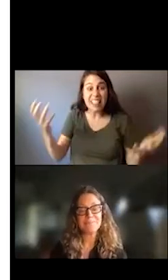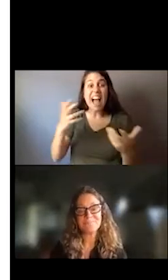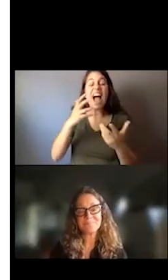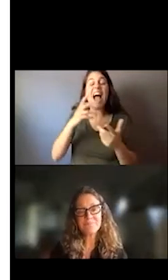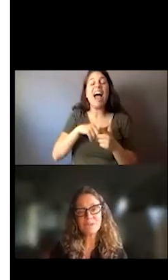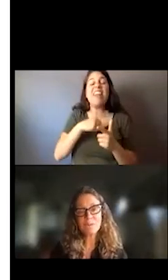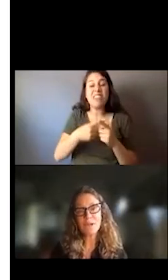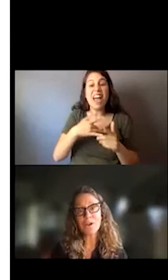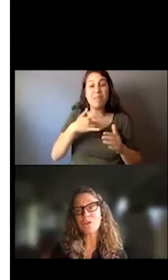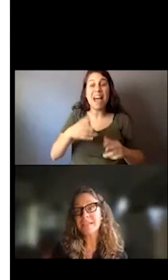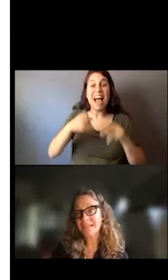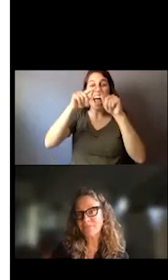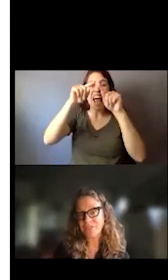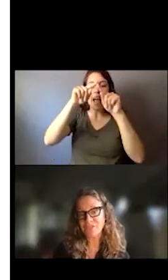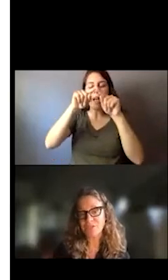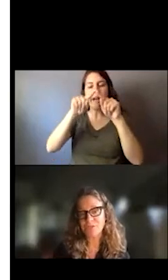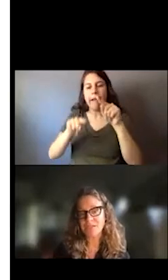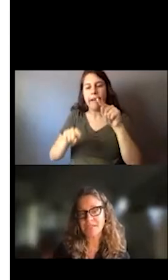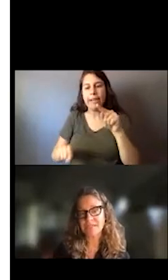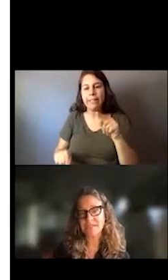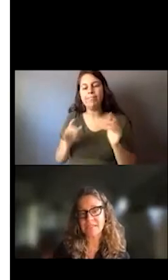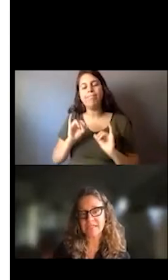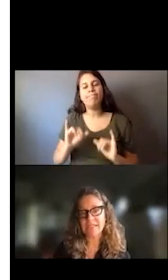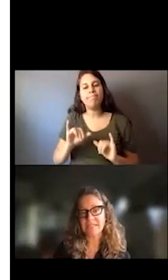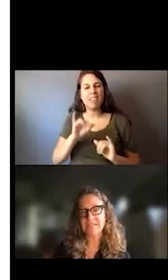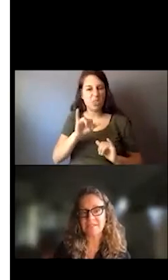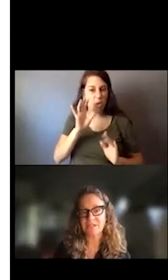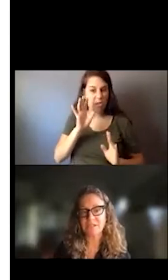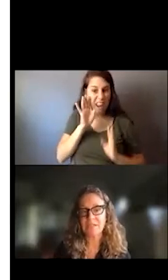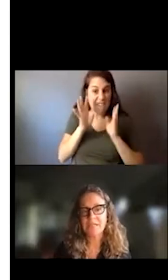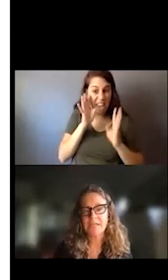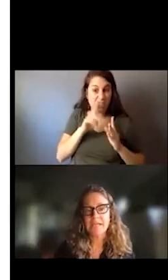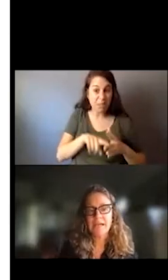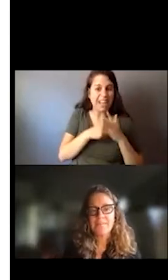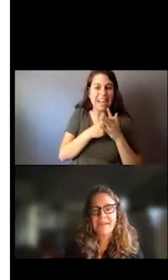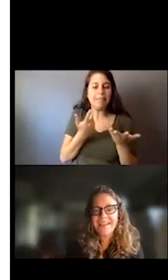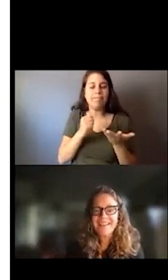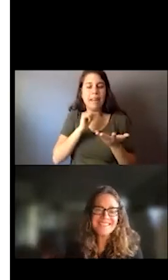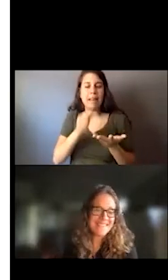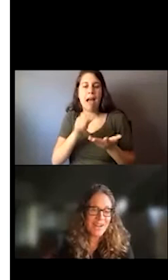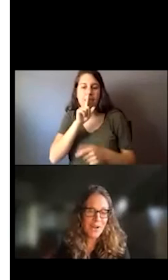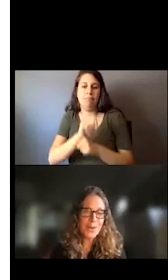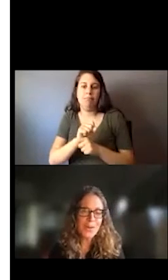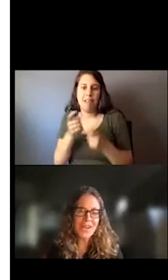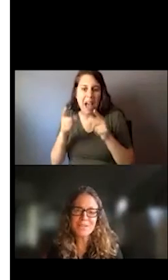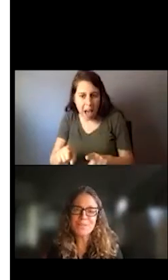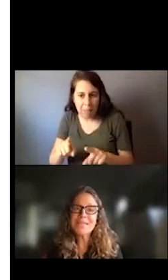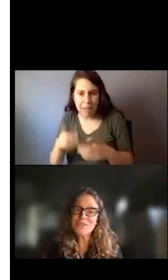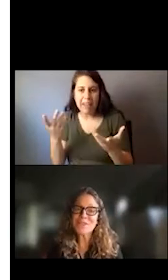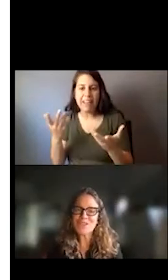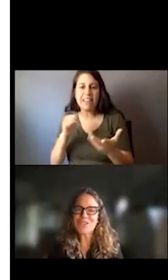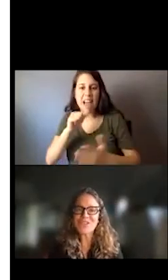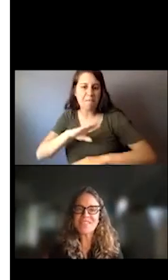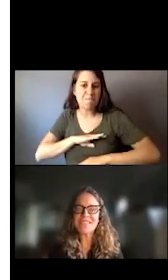disillusionment where early innovations don't consistently deliver. And I like to think that our goal